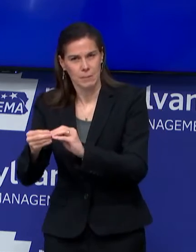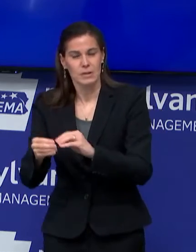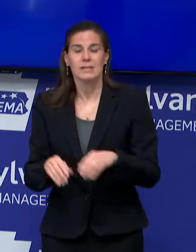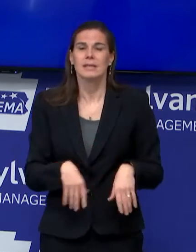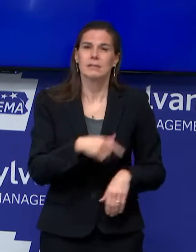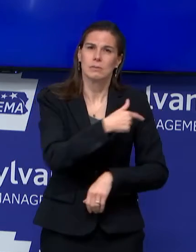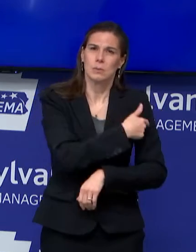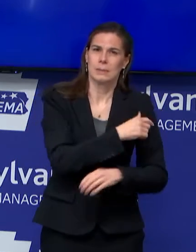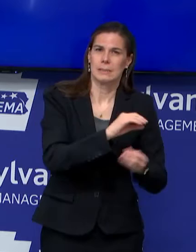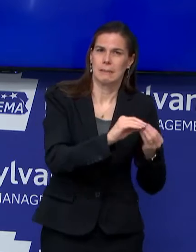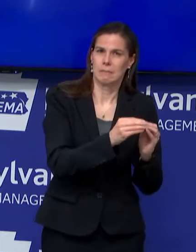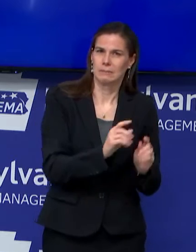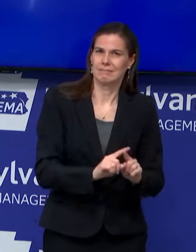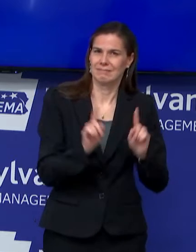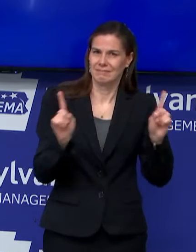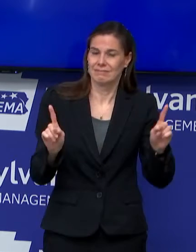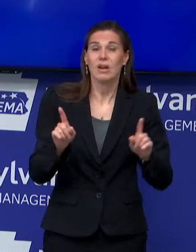county.